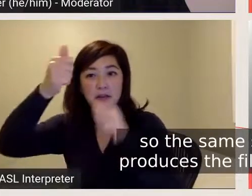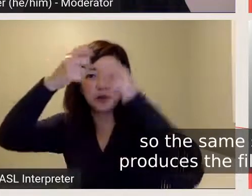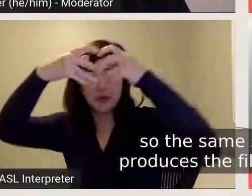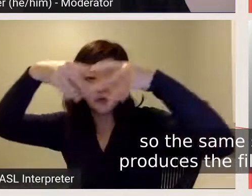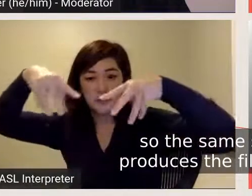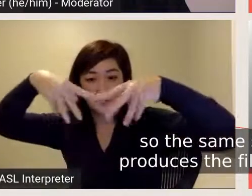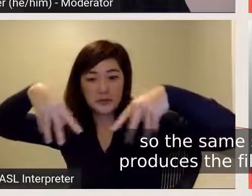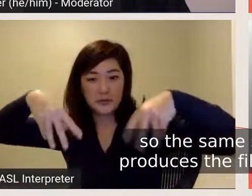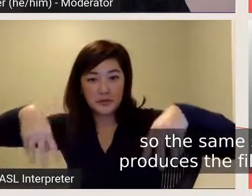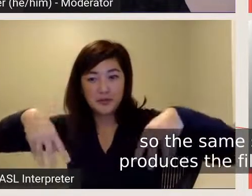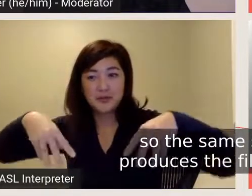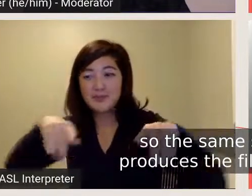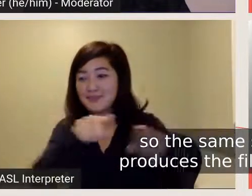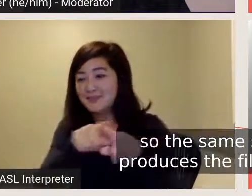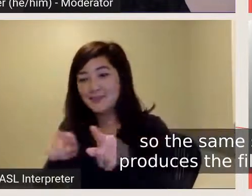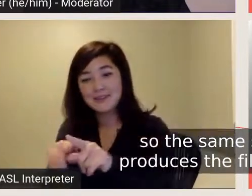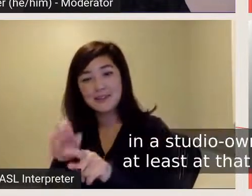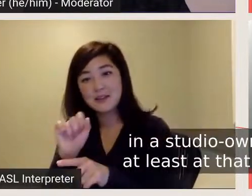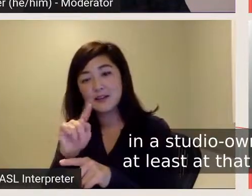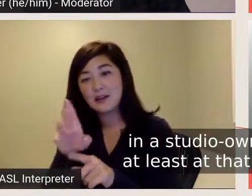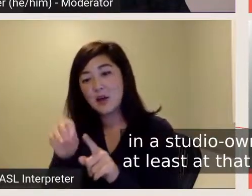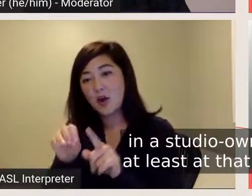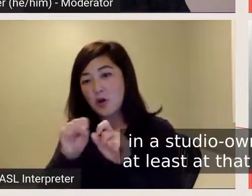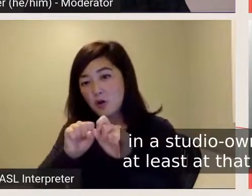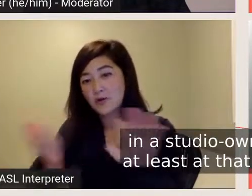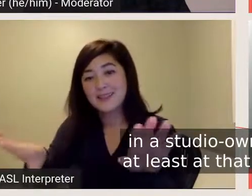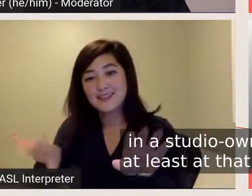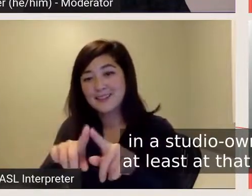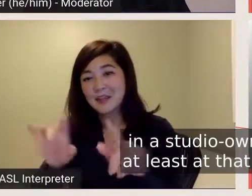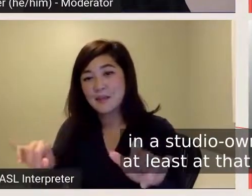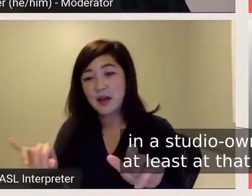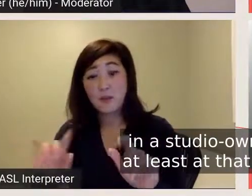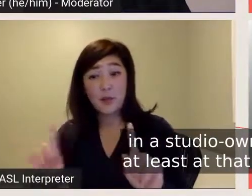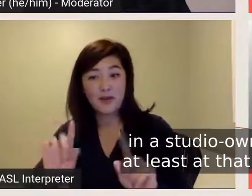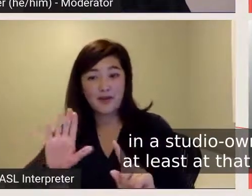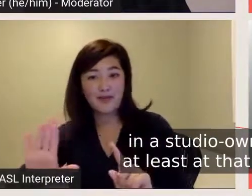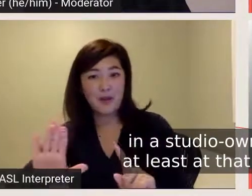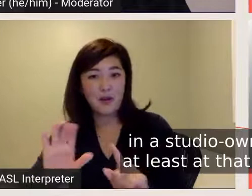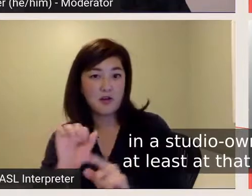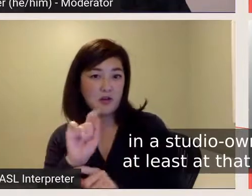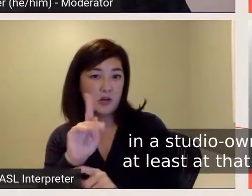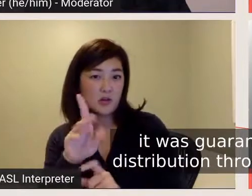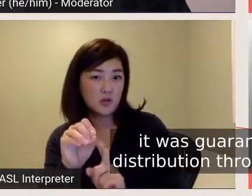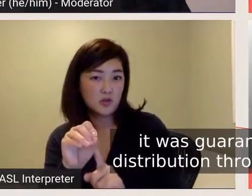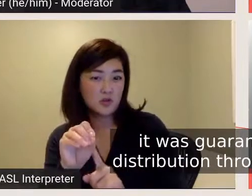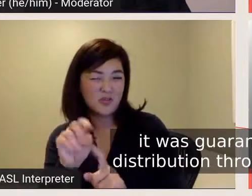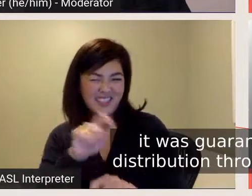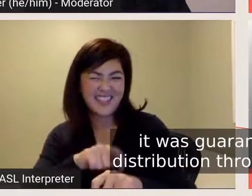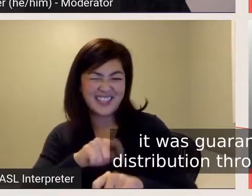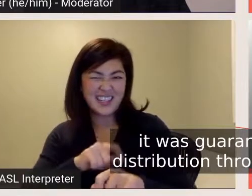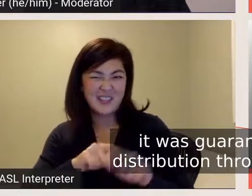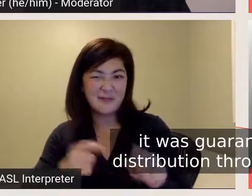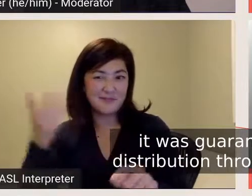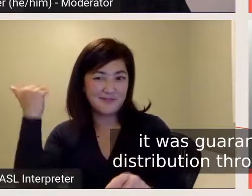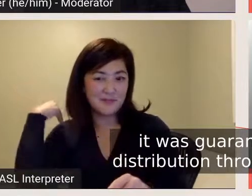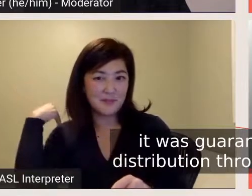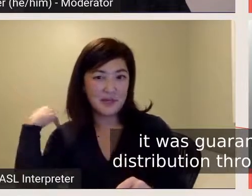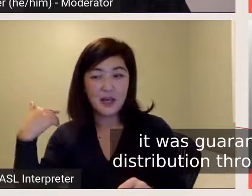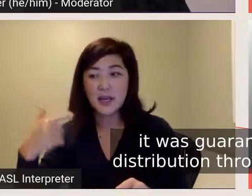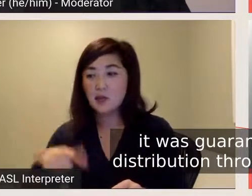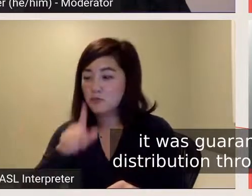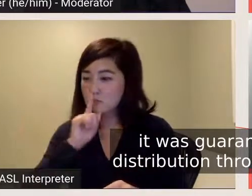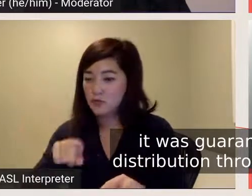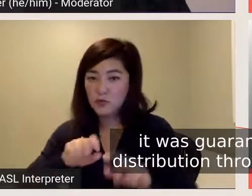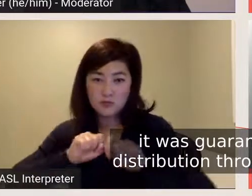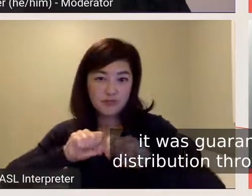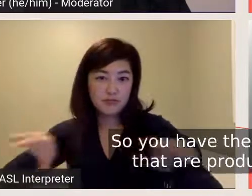studio that produces the film releases it in a studio-owned theater, at least at that time period, it was guaranteed mass distribution